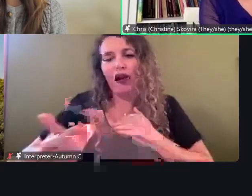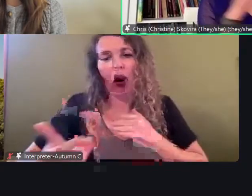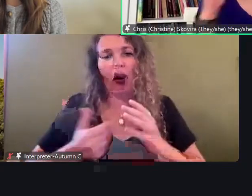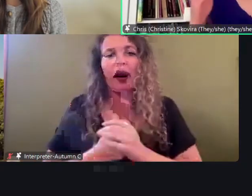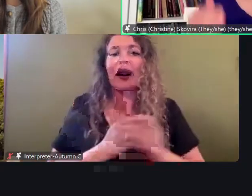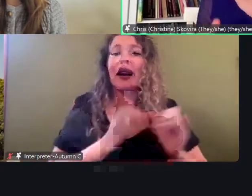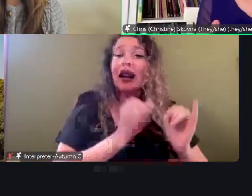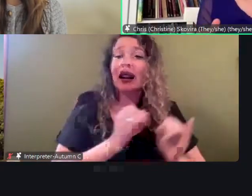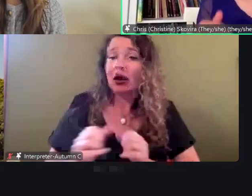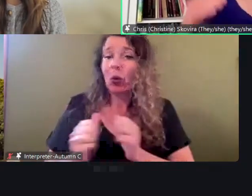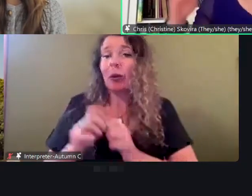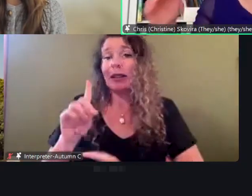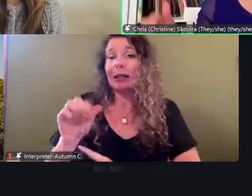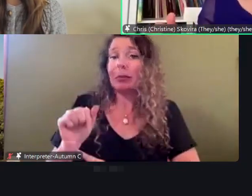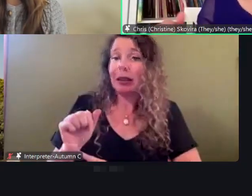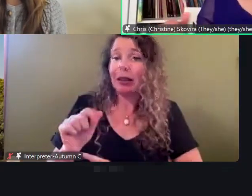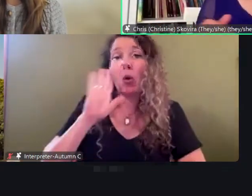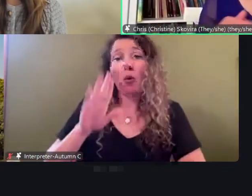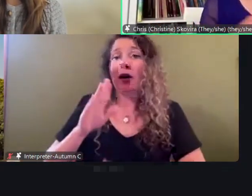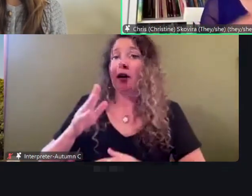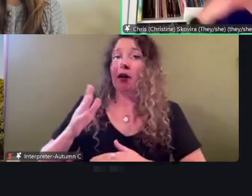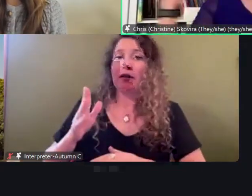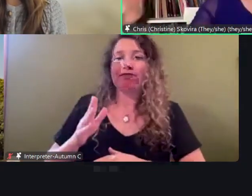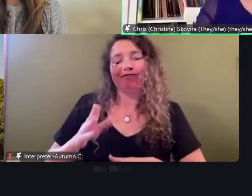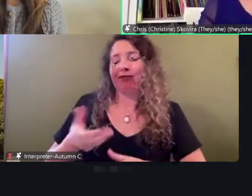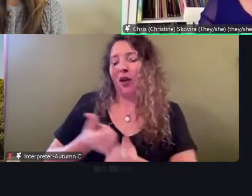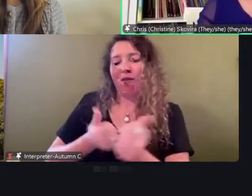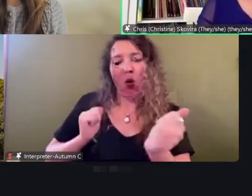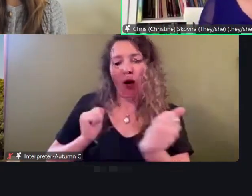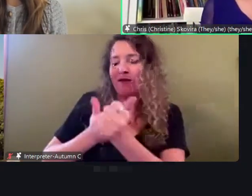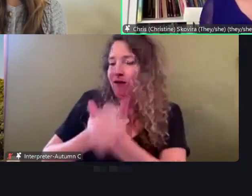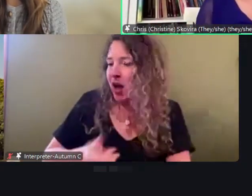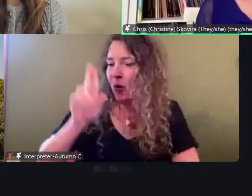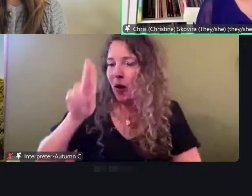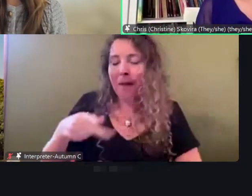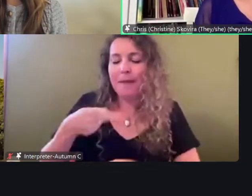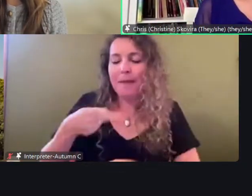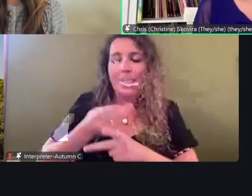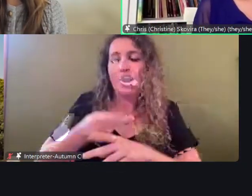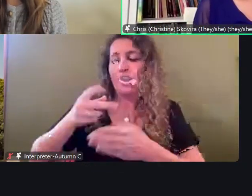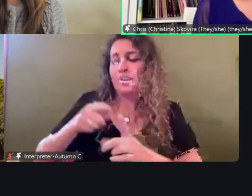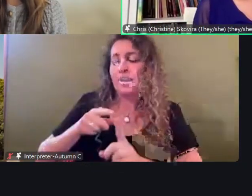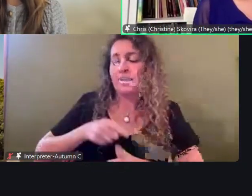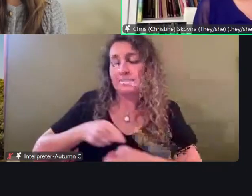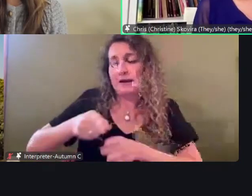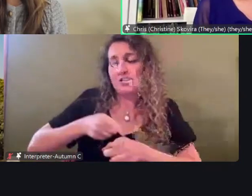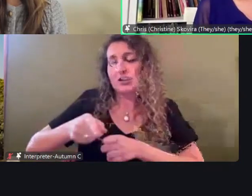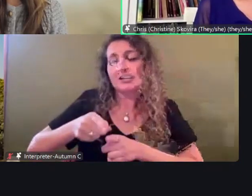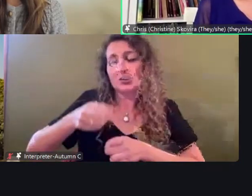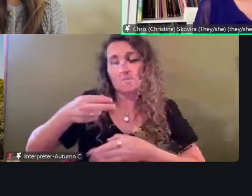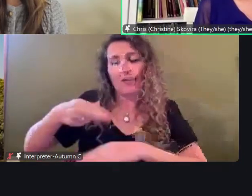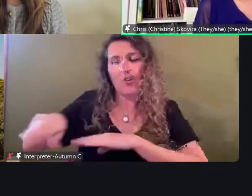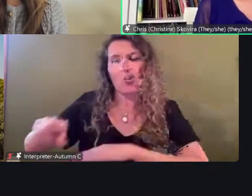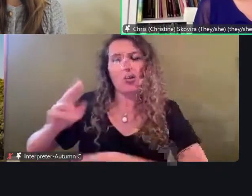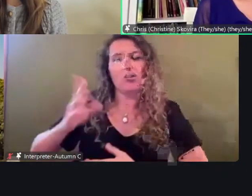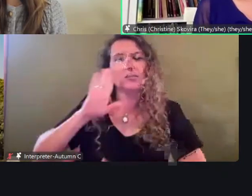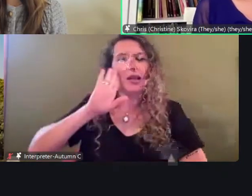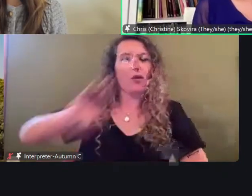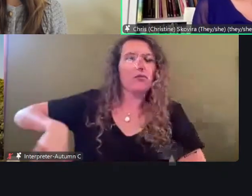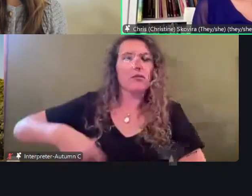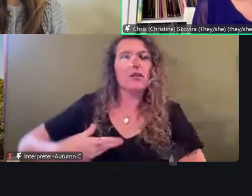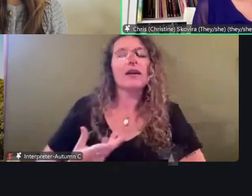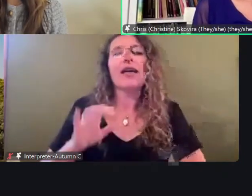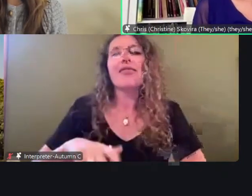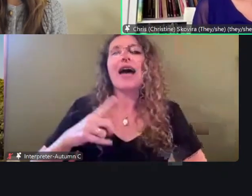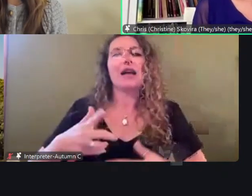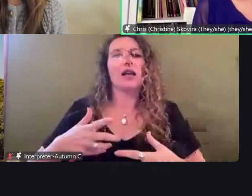with disabilities are less likely to have follow-up care. They're less likely to go to specialist referrals. So it's kind of that snowballing effect